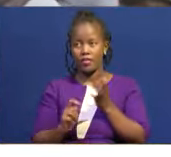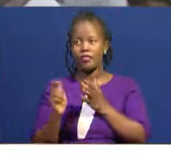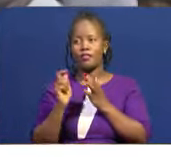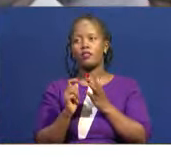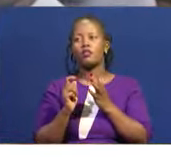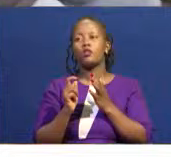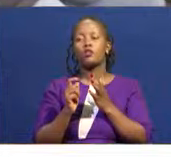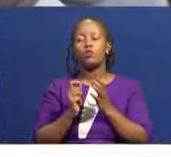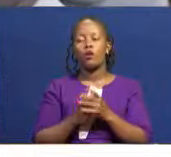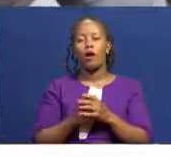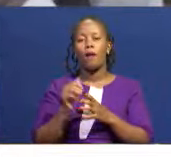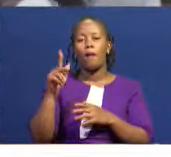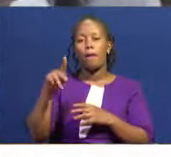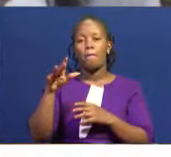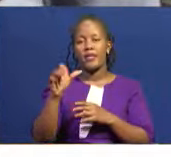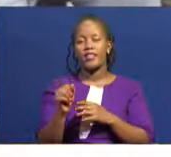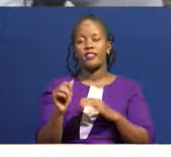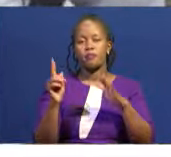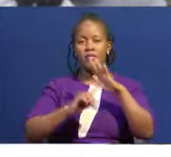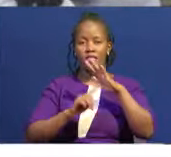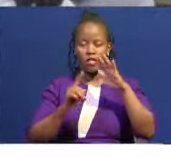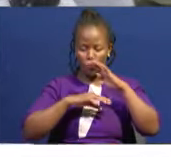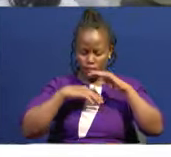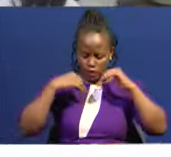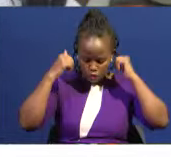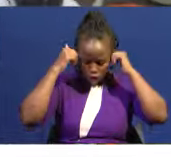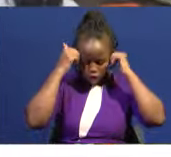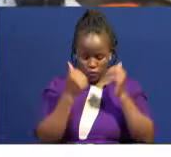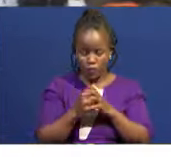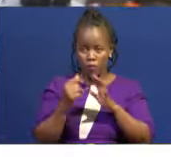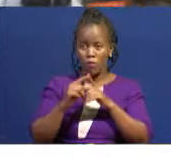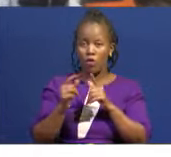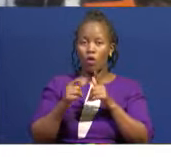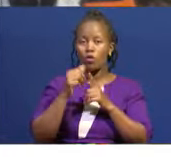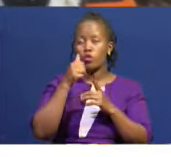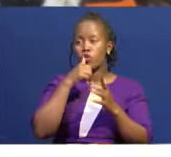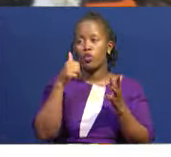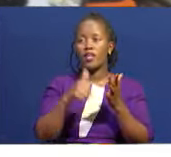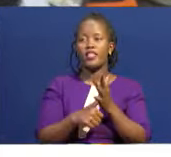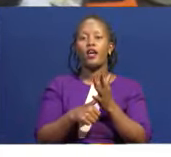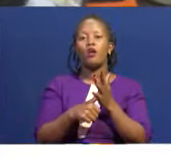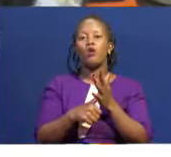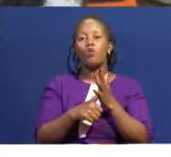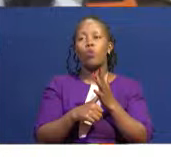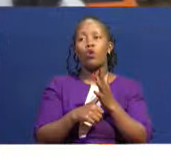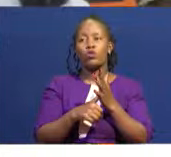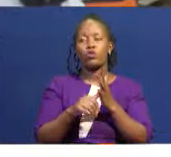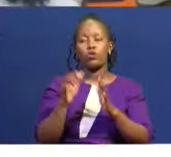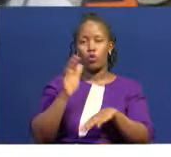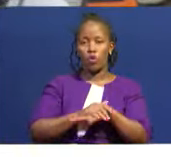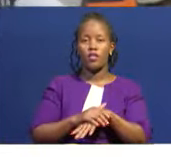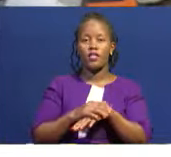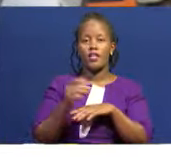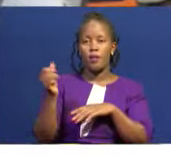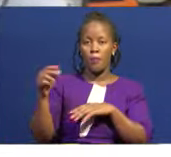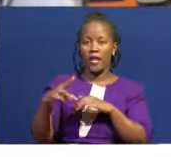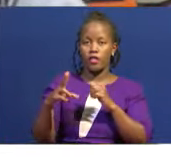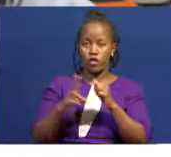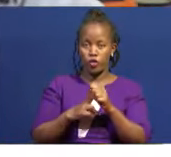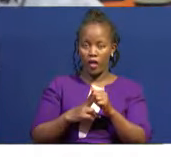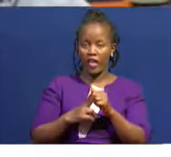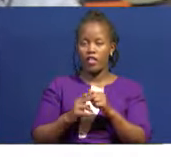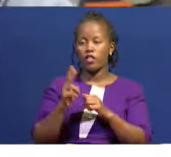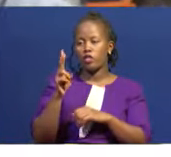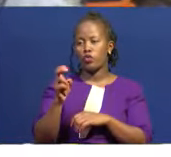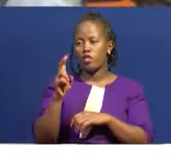Permanent Secretary, Ministry of Education, and the letter was received there in July of